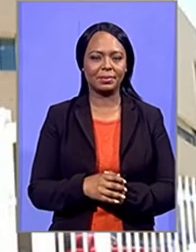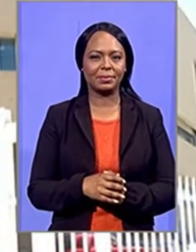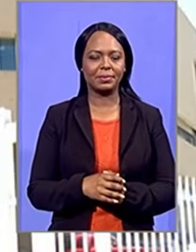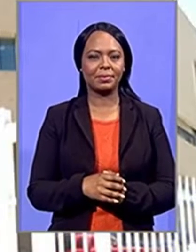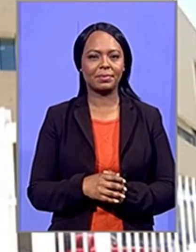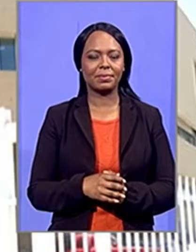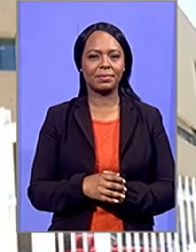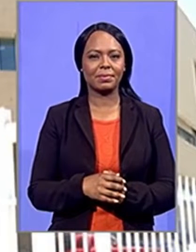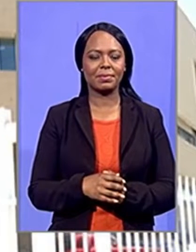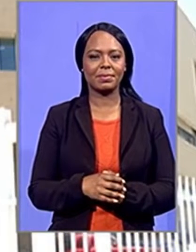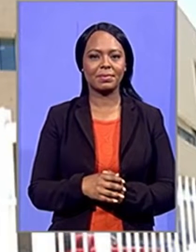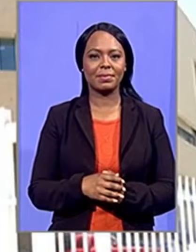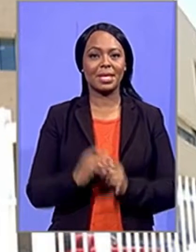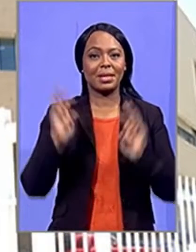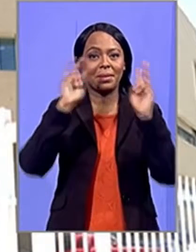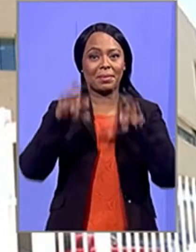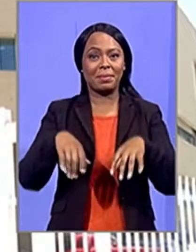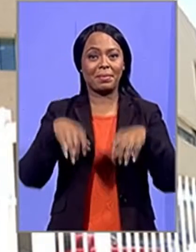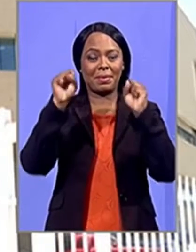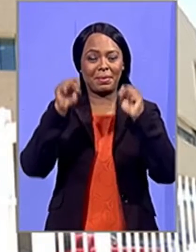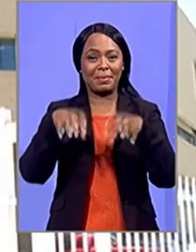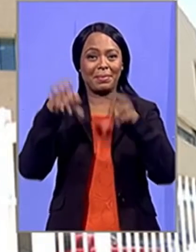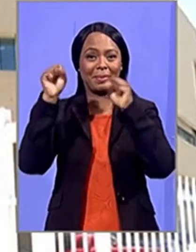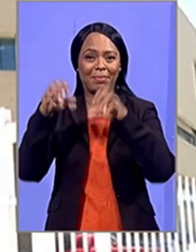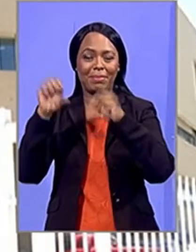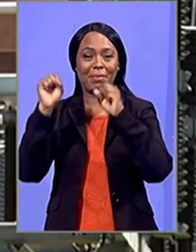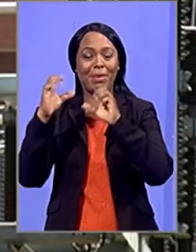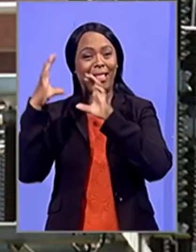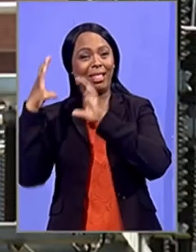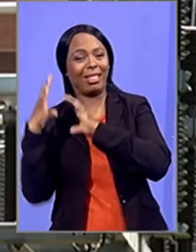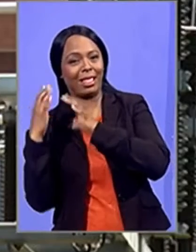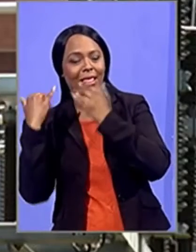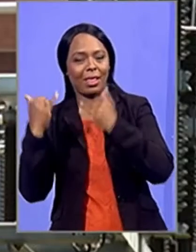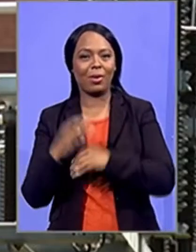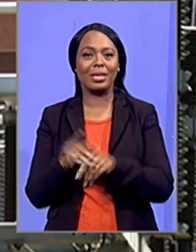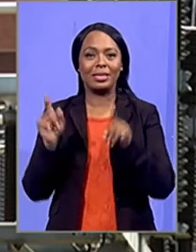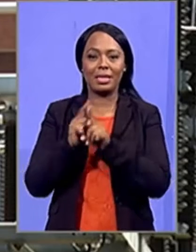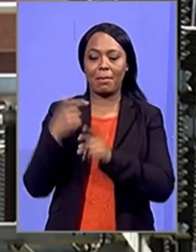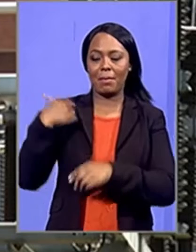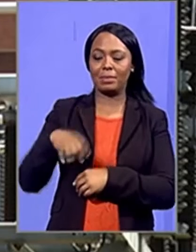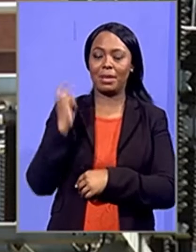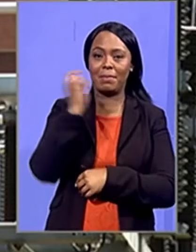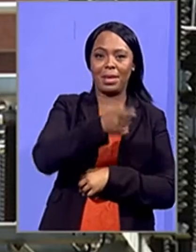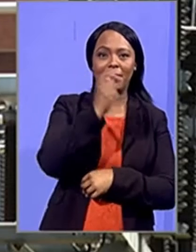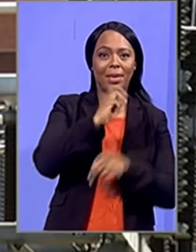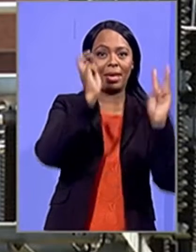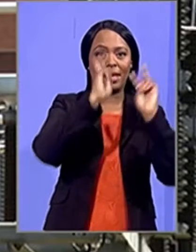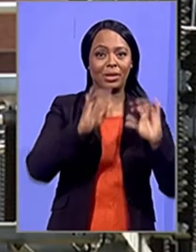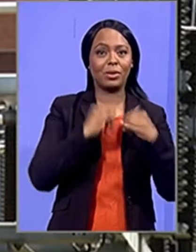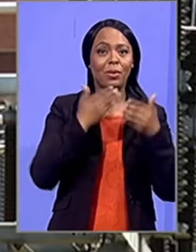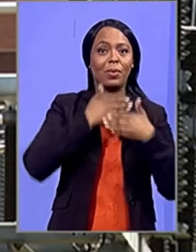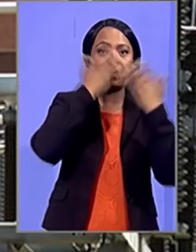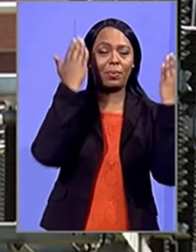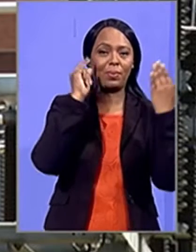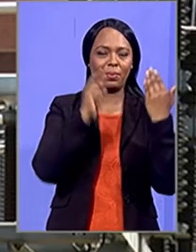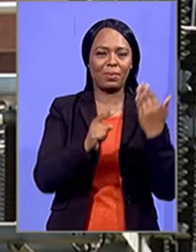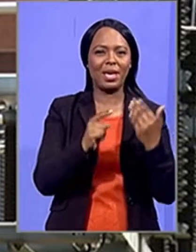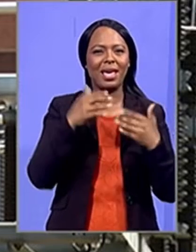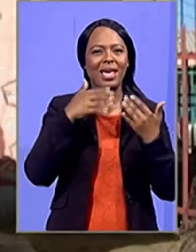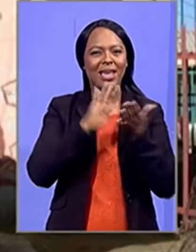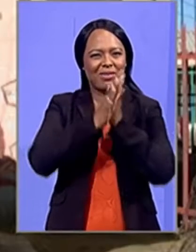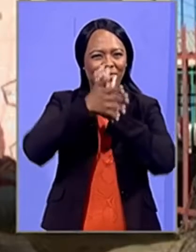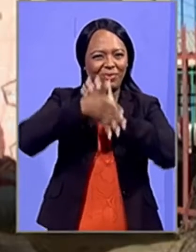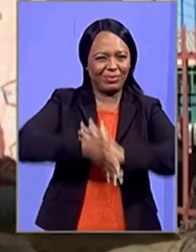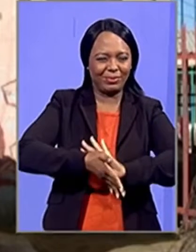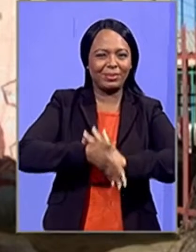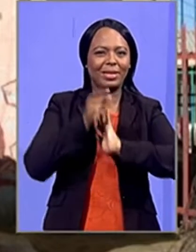Setlamo sa motlakase se mo dipharagobeng, sekoloto sa boMasepala, mafaratlhatlha a bogologolo le tlhokomelo e bokoa